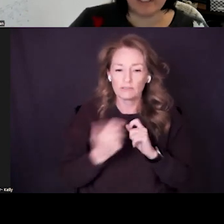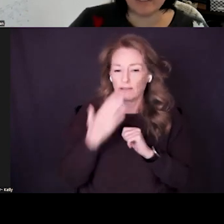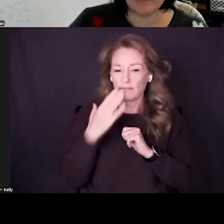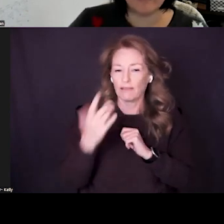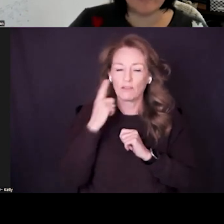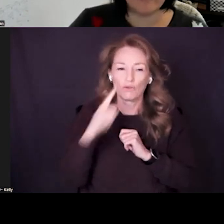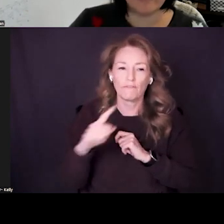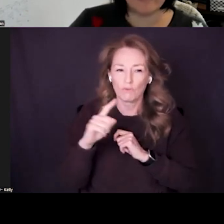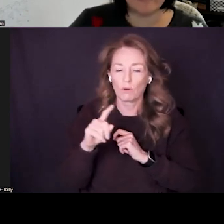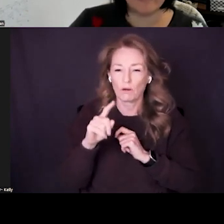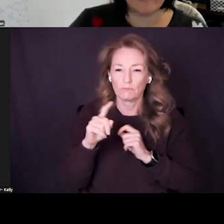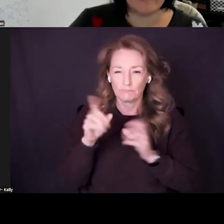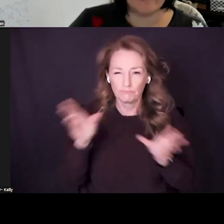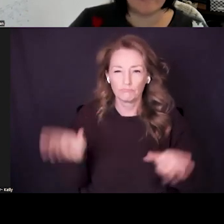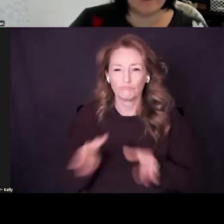slide, please.